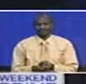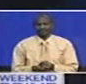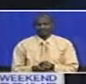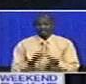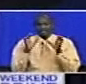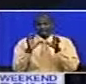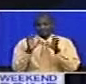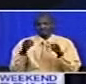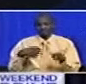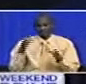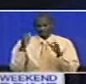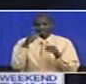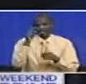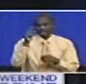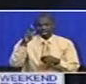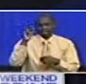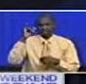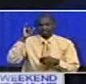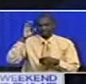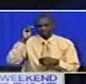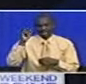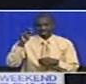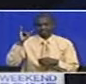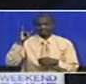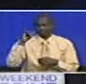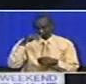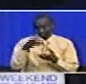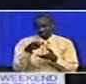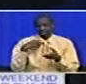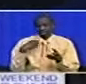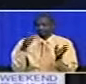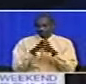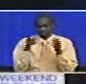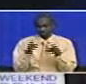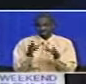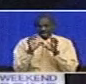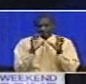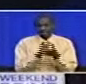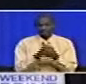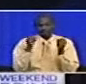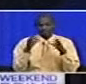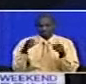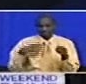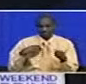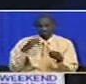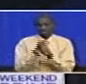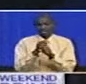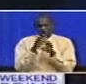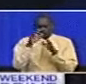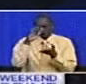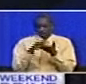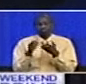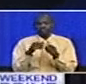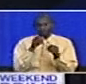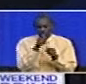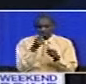Campaigns for the vacant Nyaribari Chache parliamentary seat came to a close this evening as most candidates conducted low-key